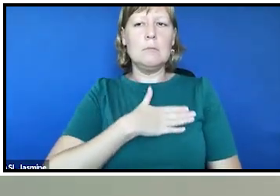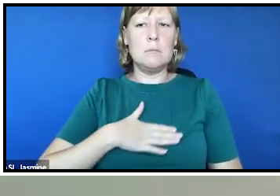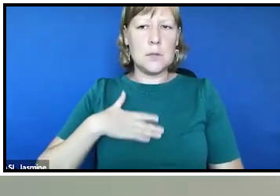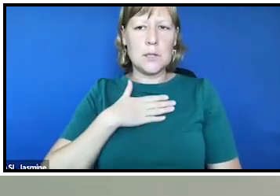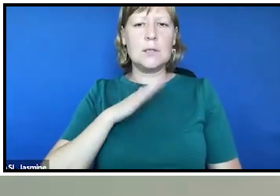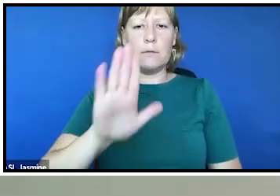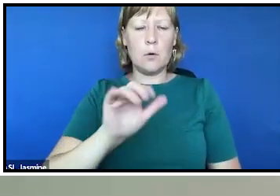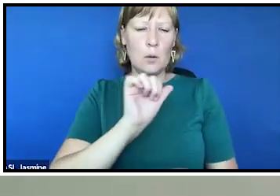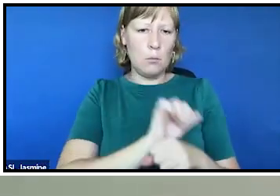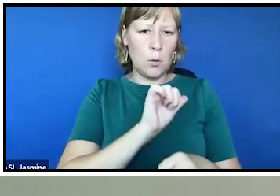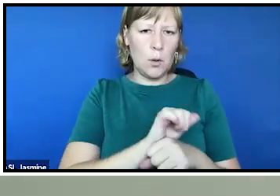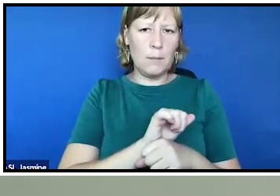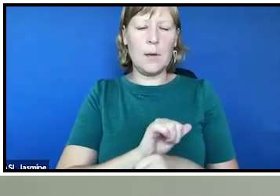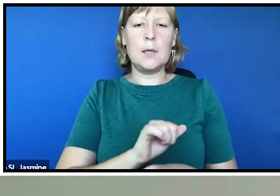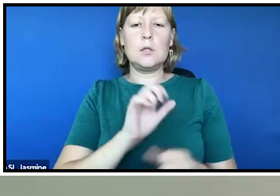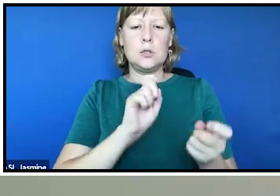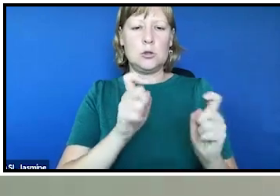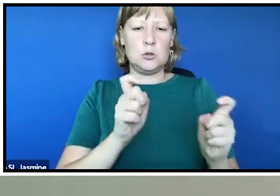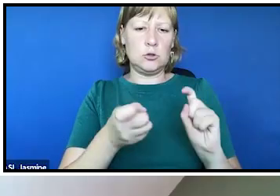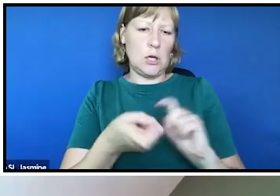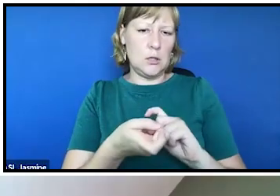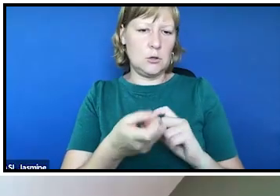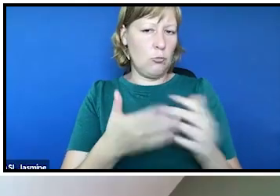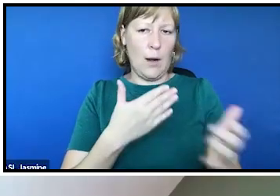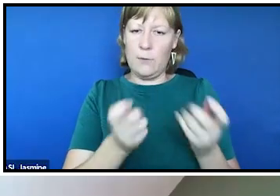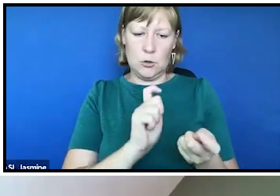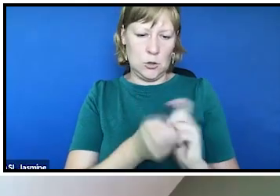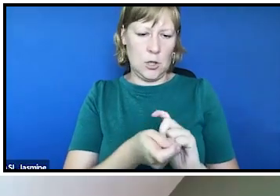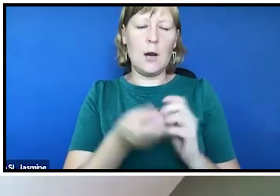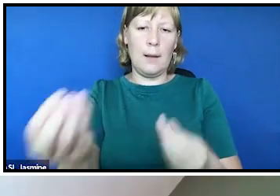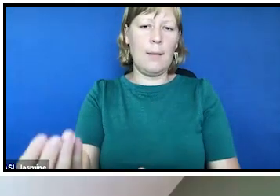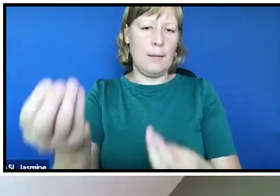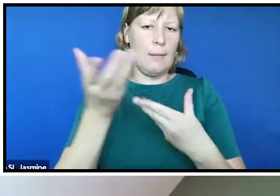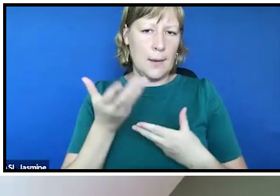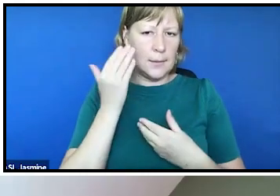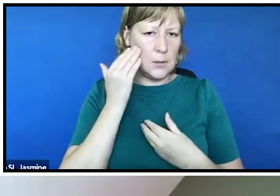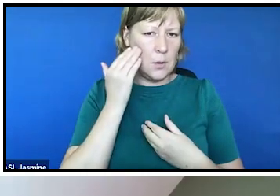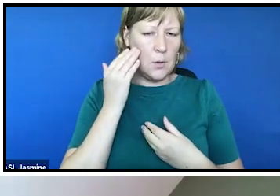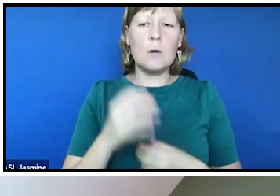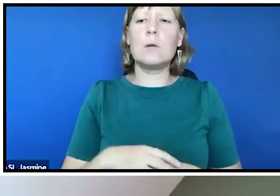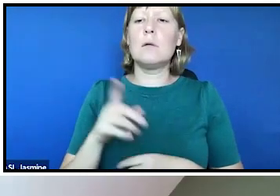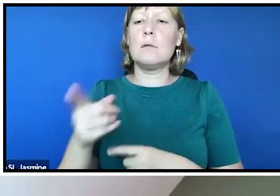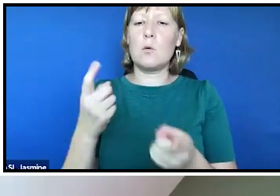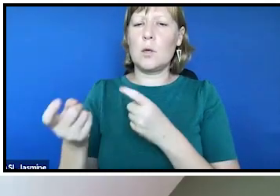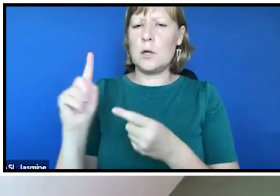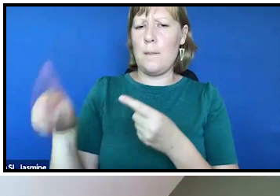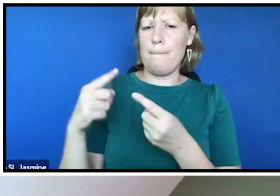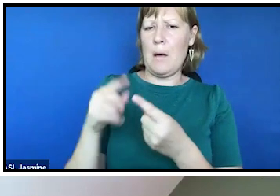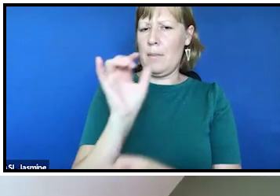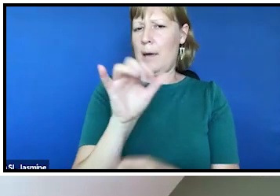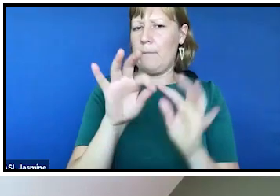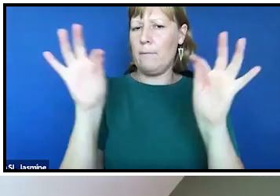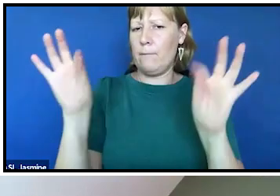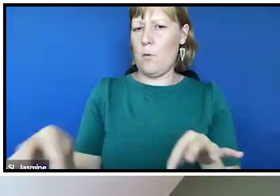your employment, please let us know about it. And if you have any questions about that form, you can reach out to